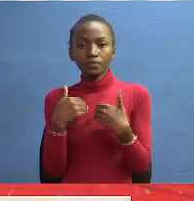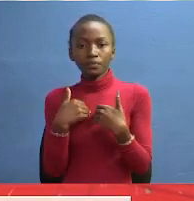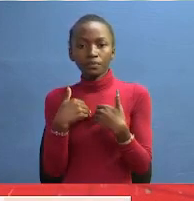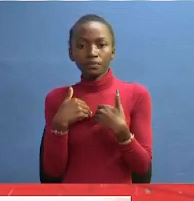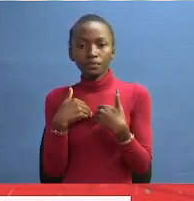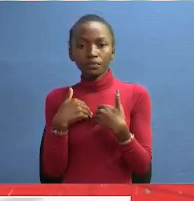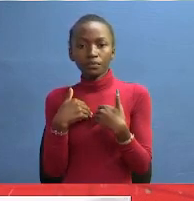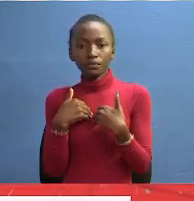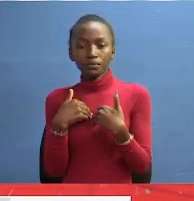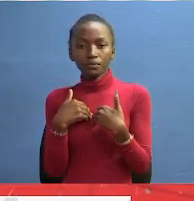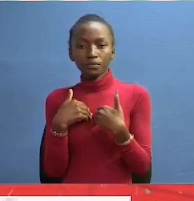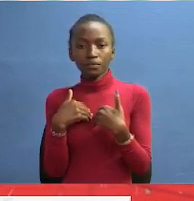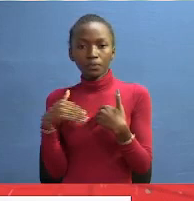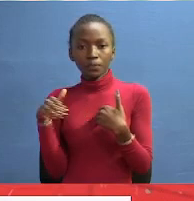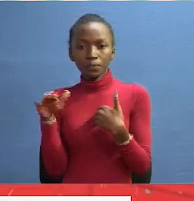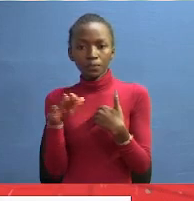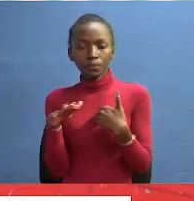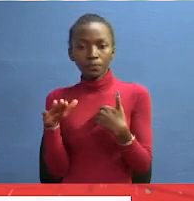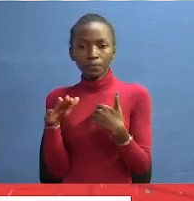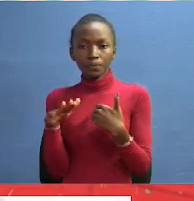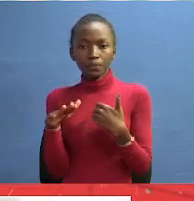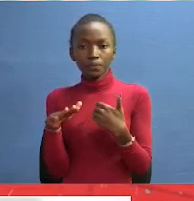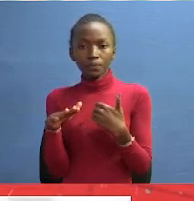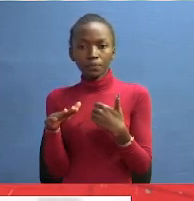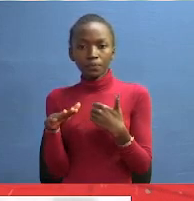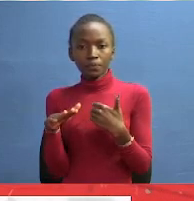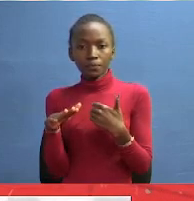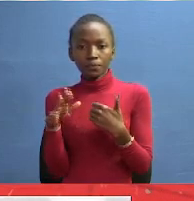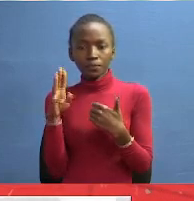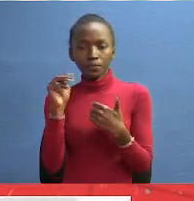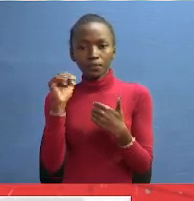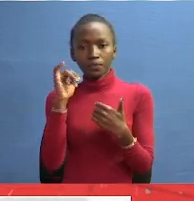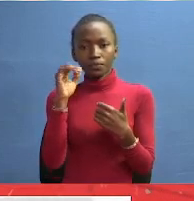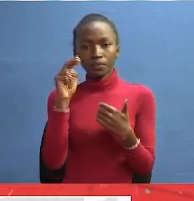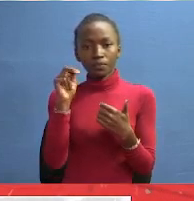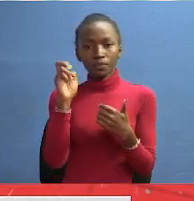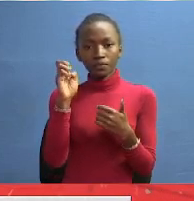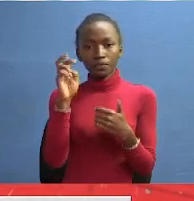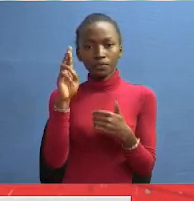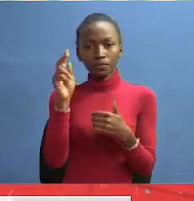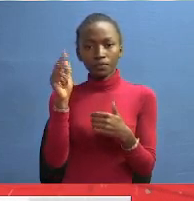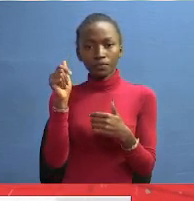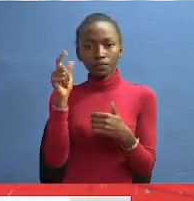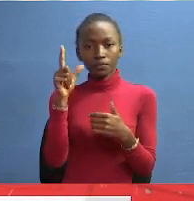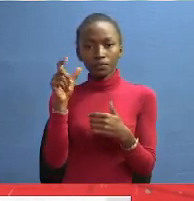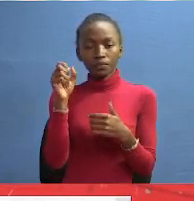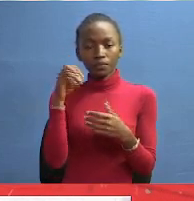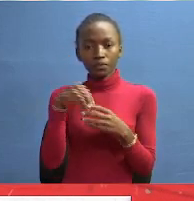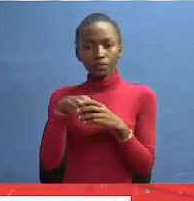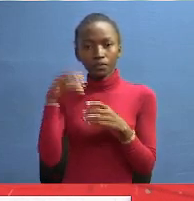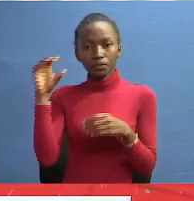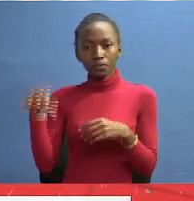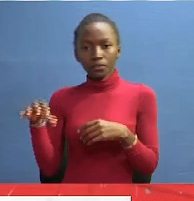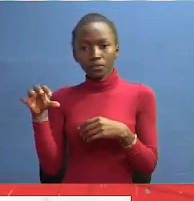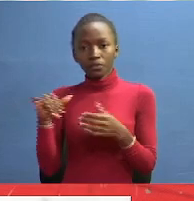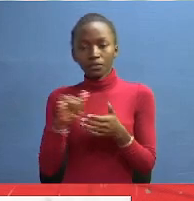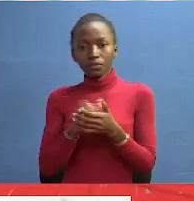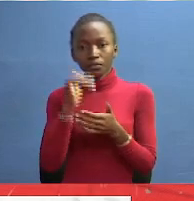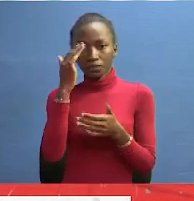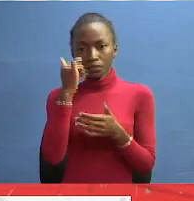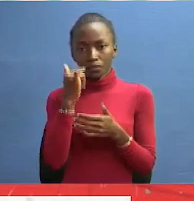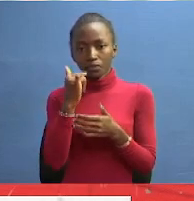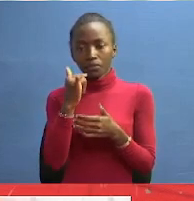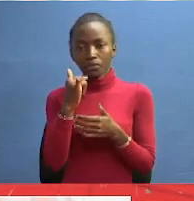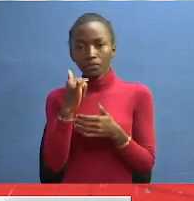part of either the minerals in Congo, and that is why they want